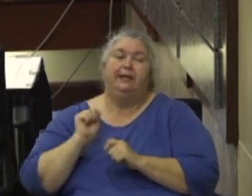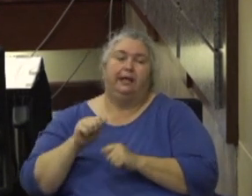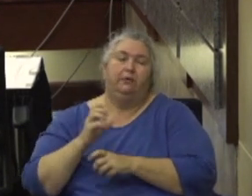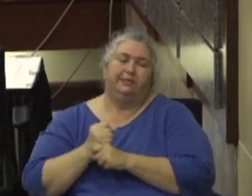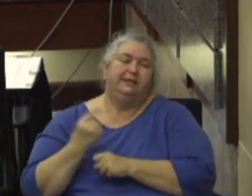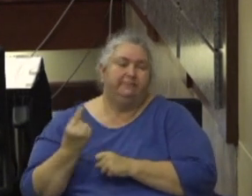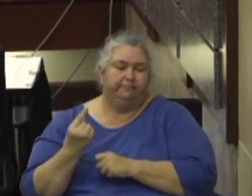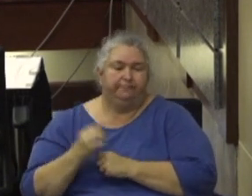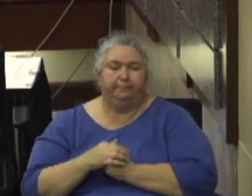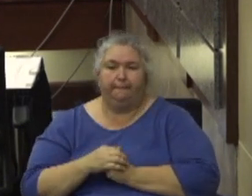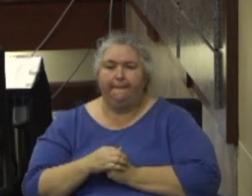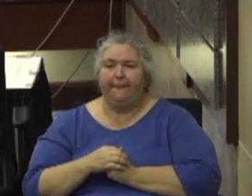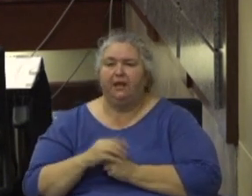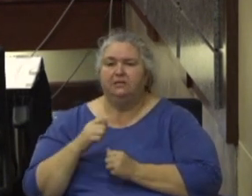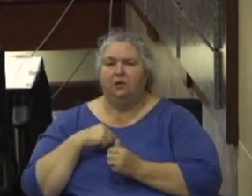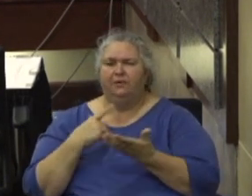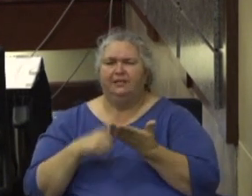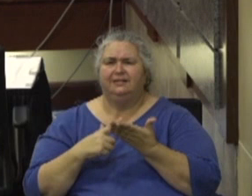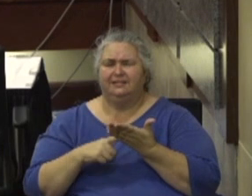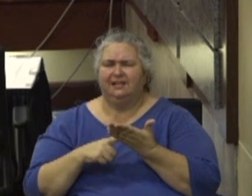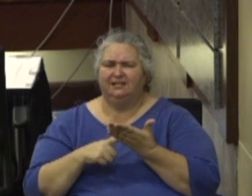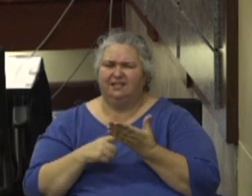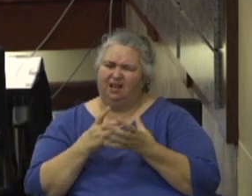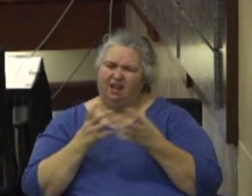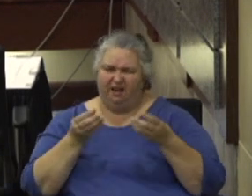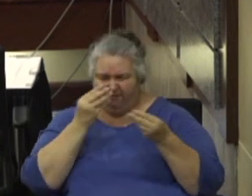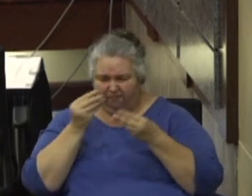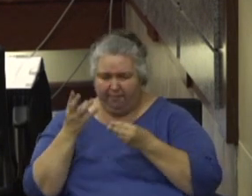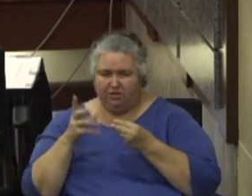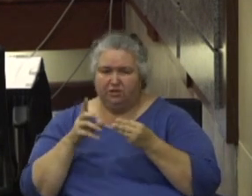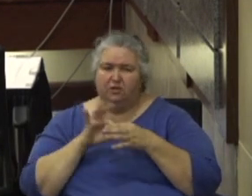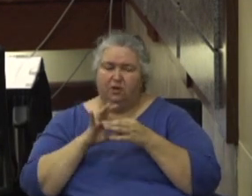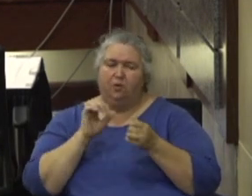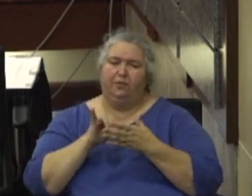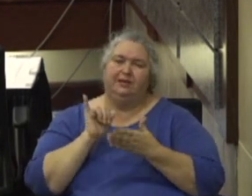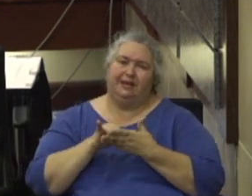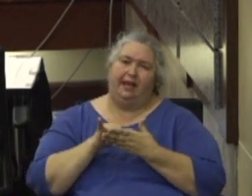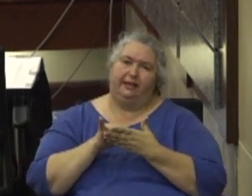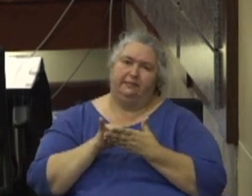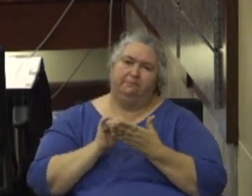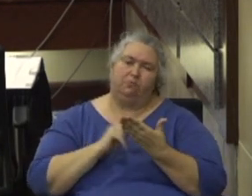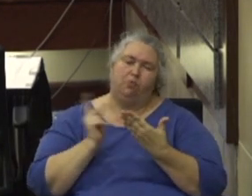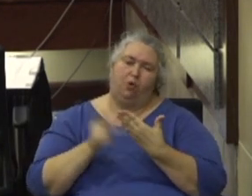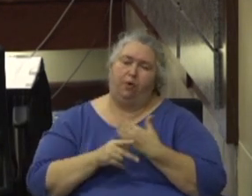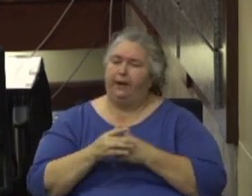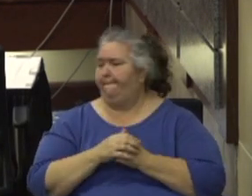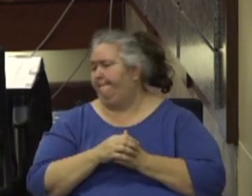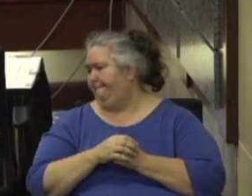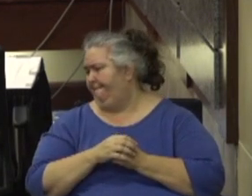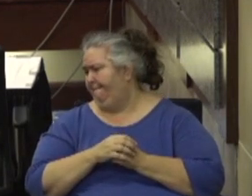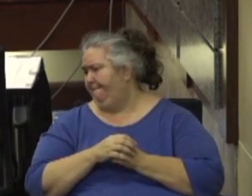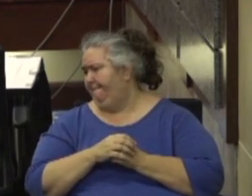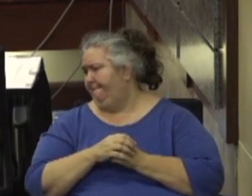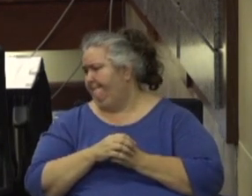channels we've mentioned around those programs. Esmeralda, if you'll flip to the last slide.